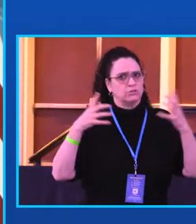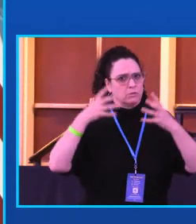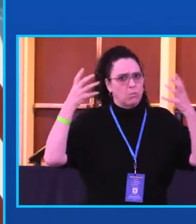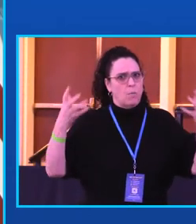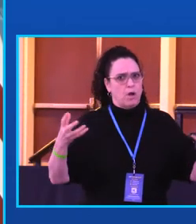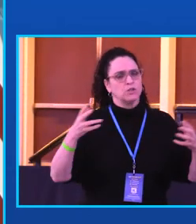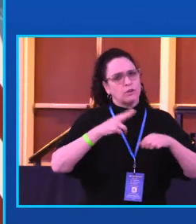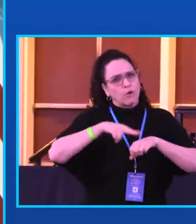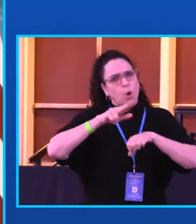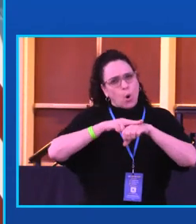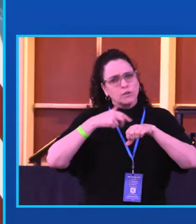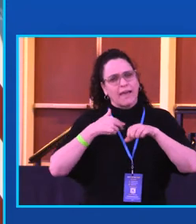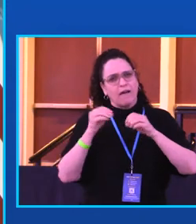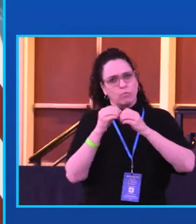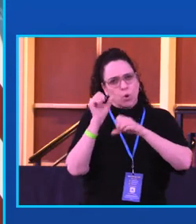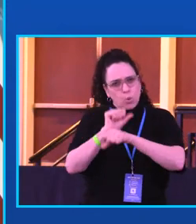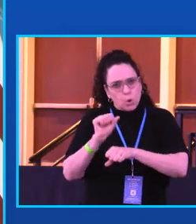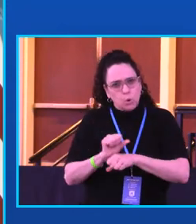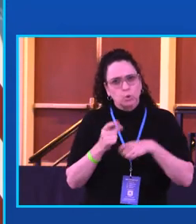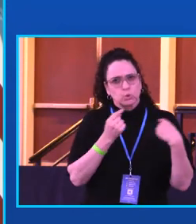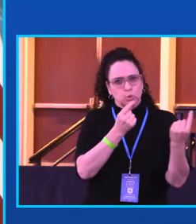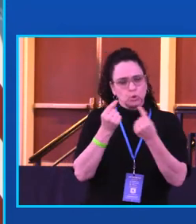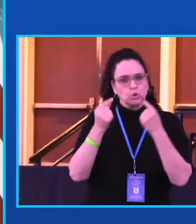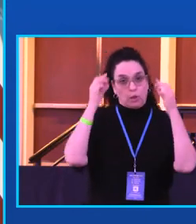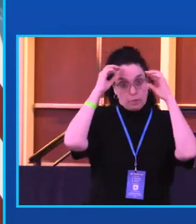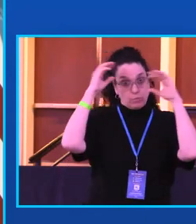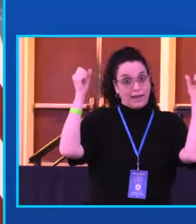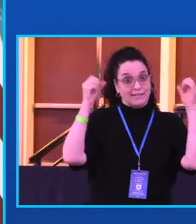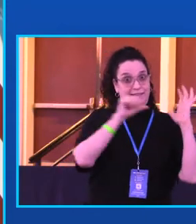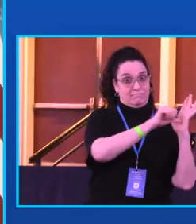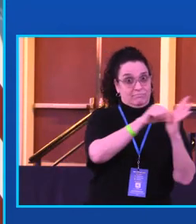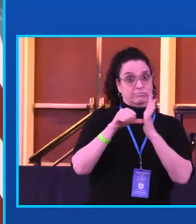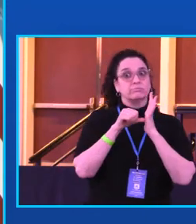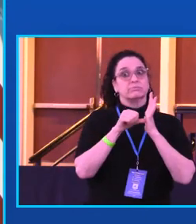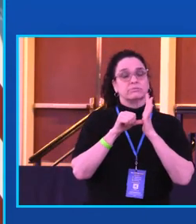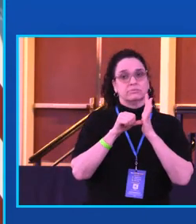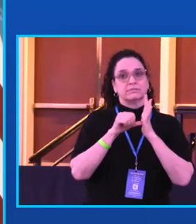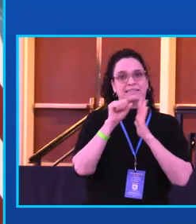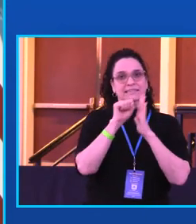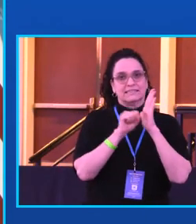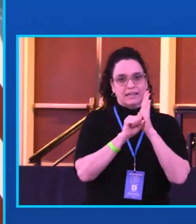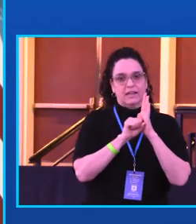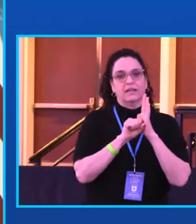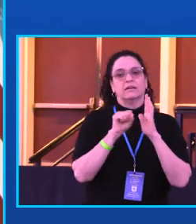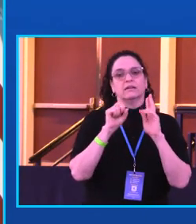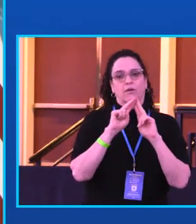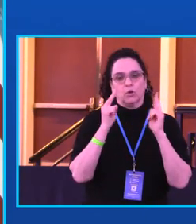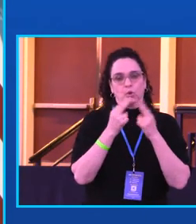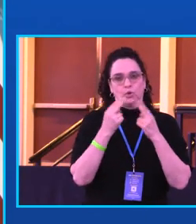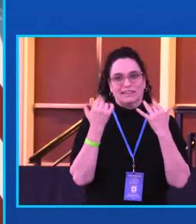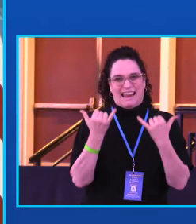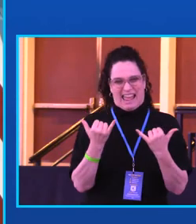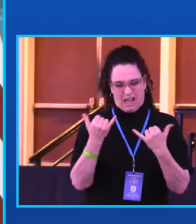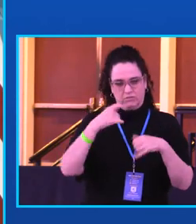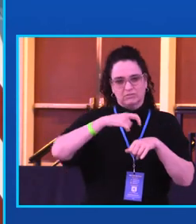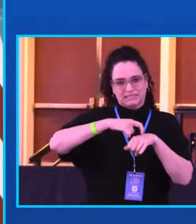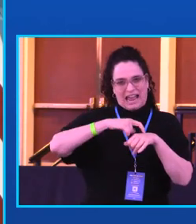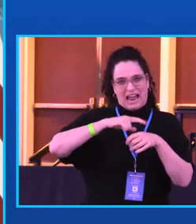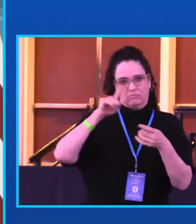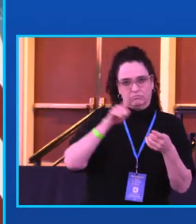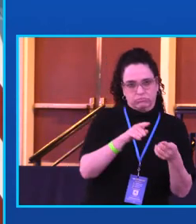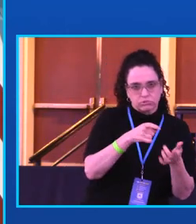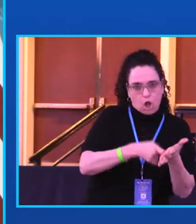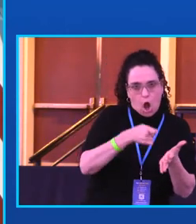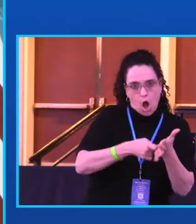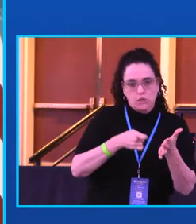there is more to do. As the president laid out in his State of the Union, it's time to bring down costs, the costs of